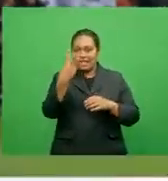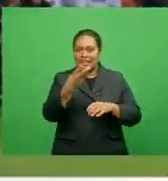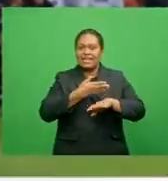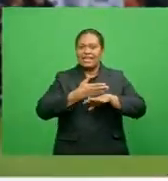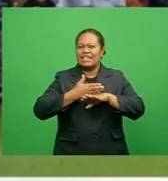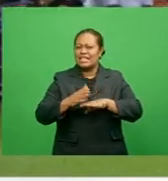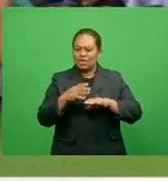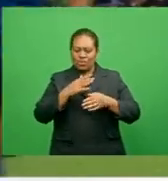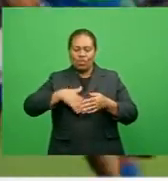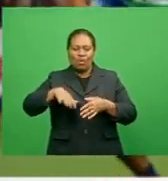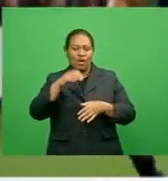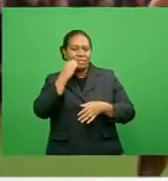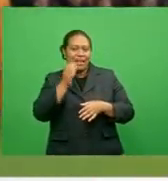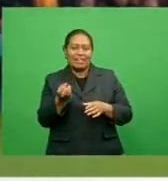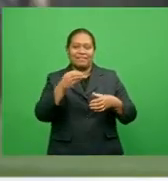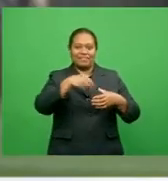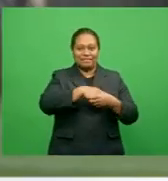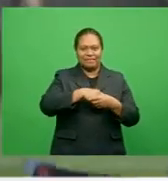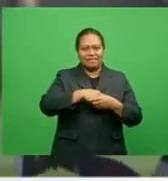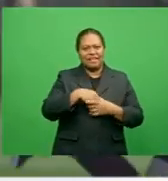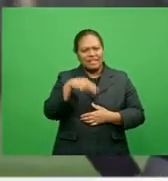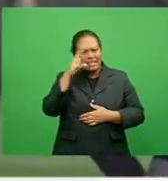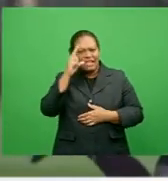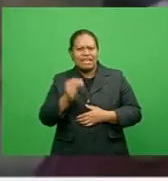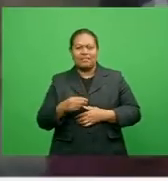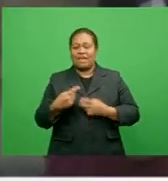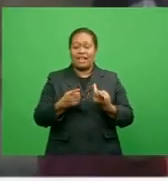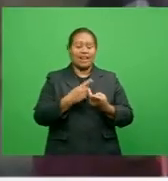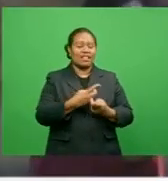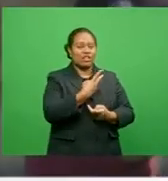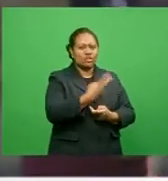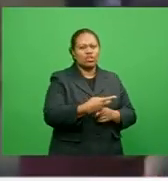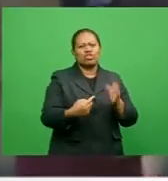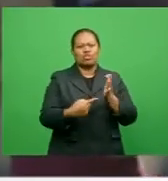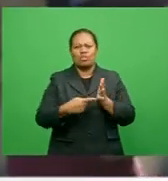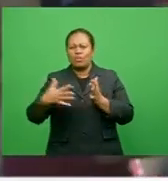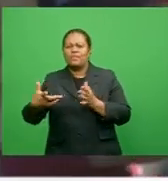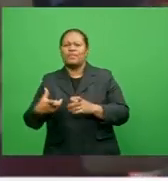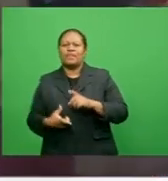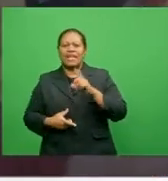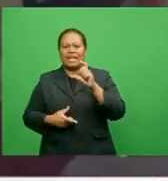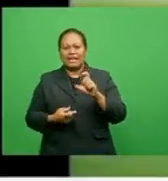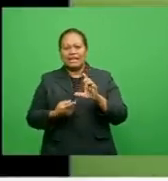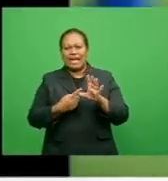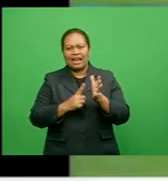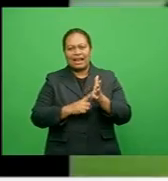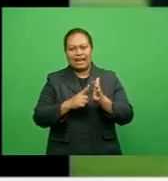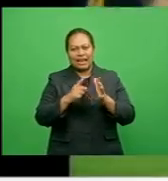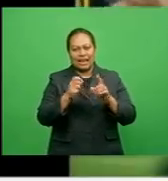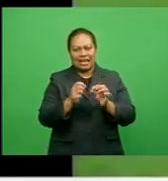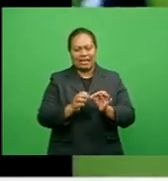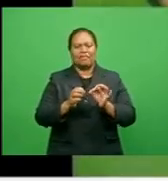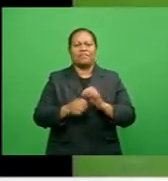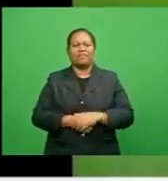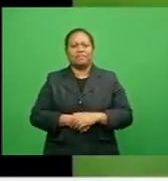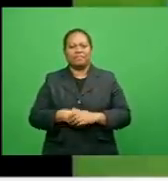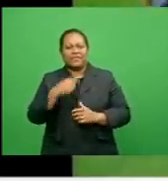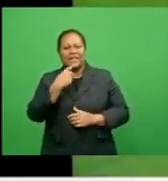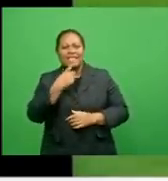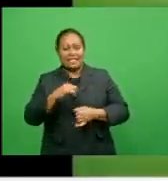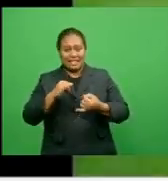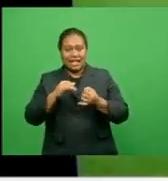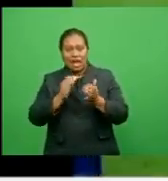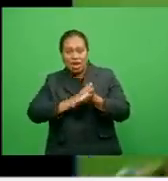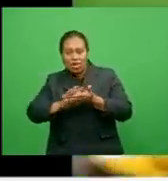Blacks named on the bench. The other 2 are Lok Tupou-Va'ai and winger Caleb Clark. Hoskins is the son